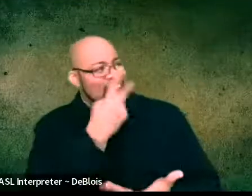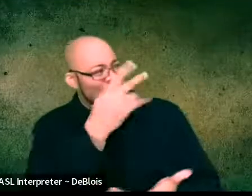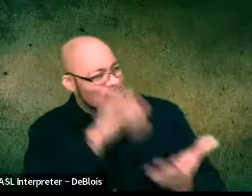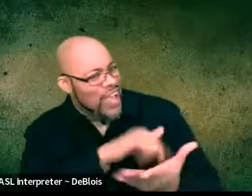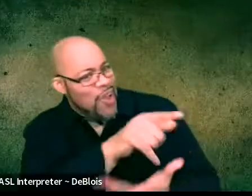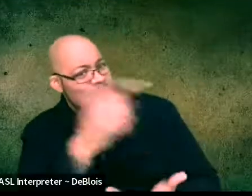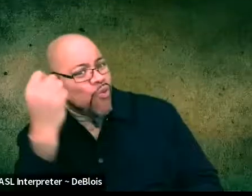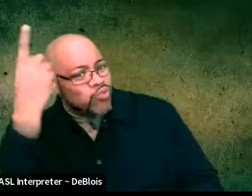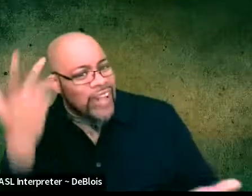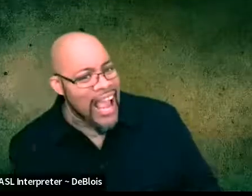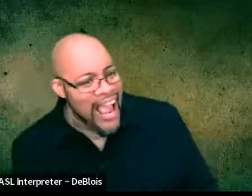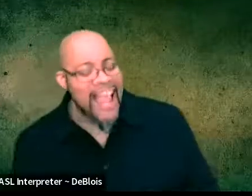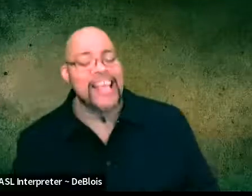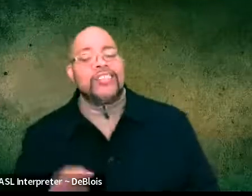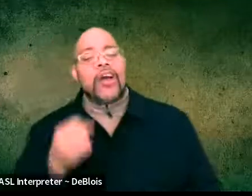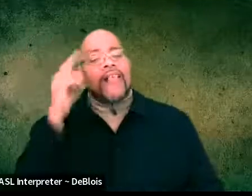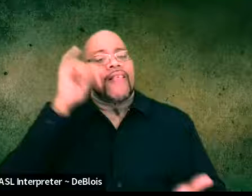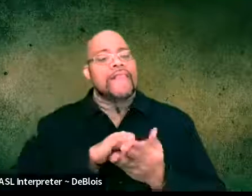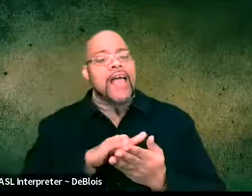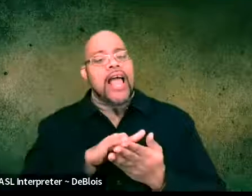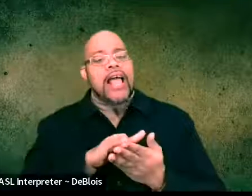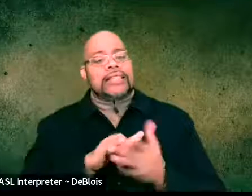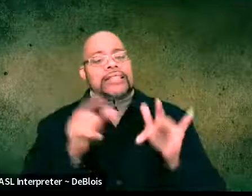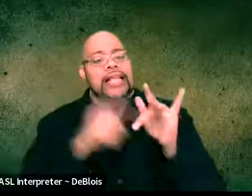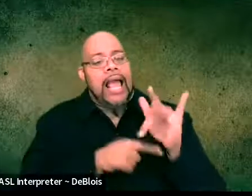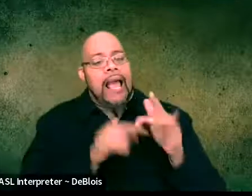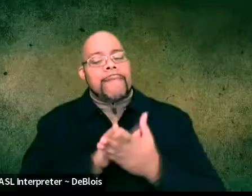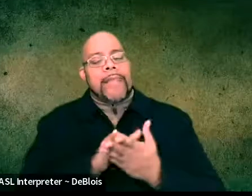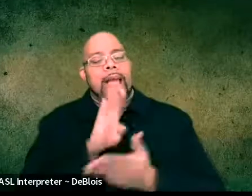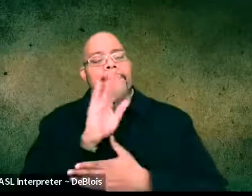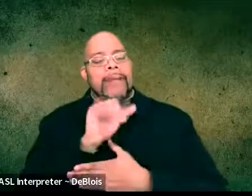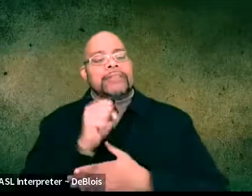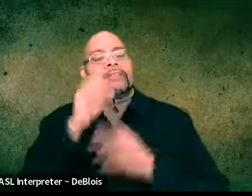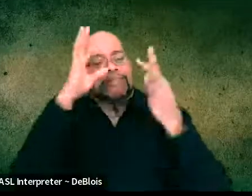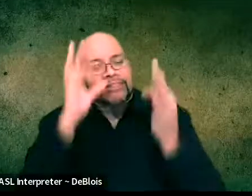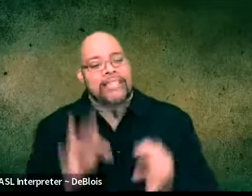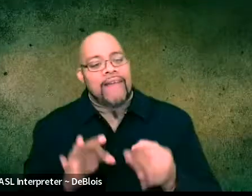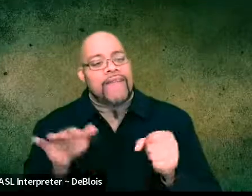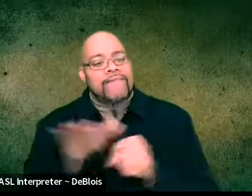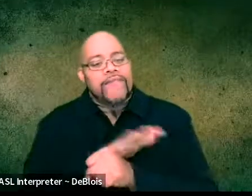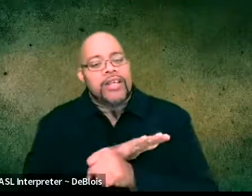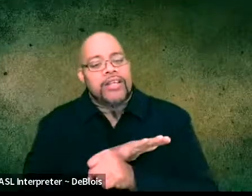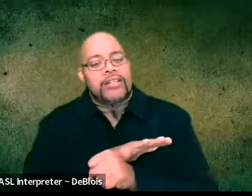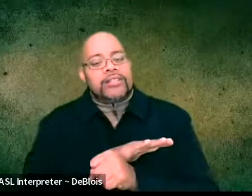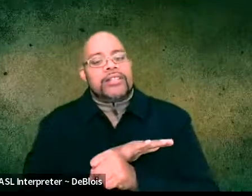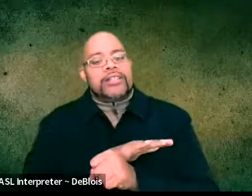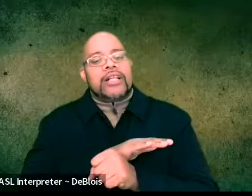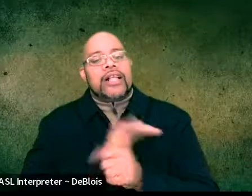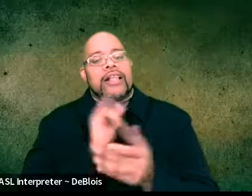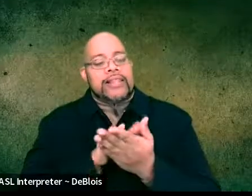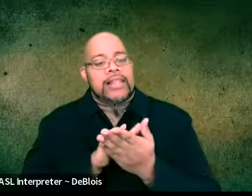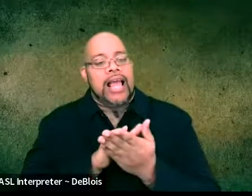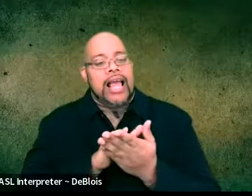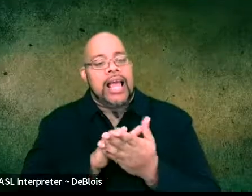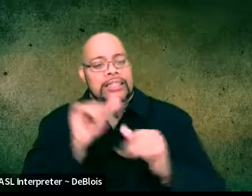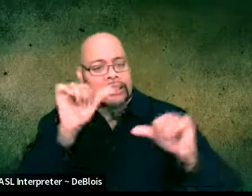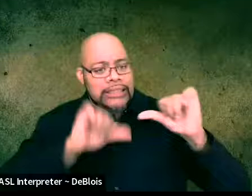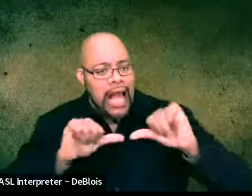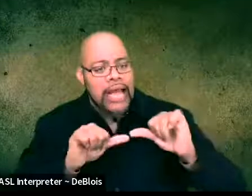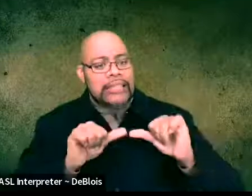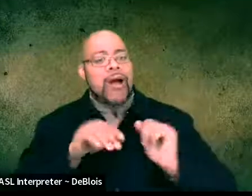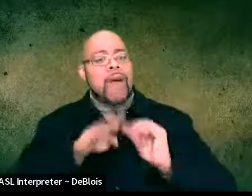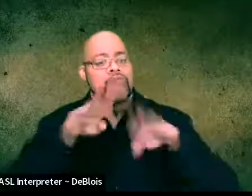y'all. So I think that's the gap that BIMS is definitely feeling, that bringing marine